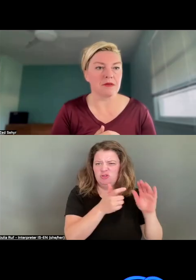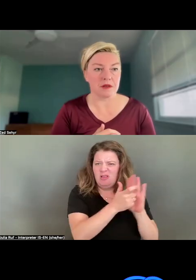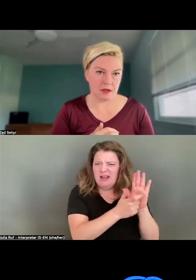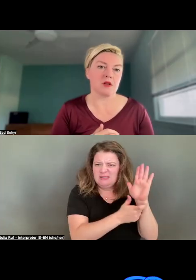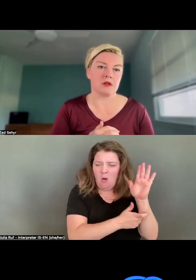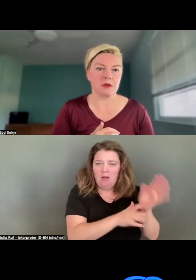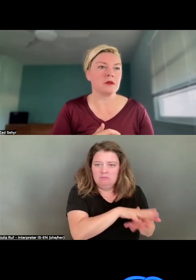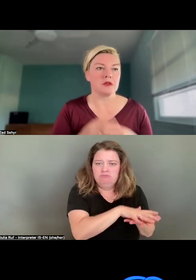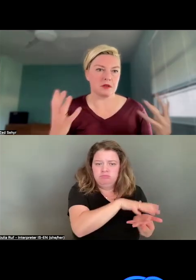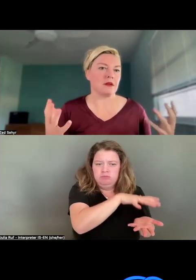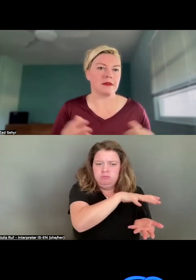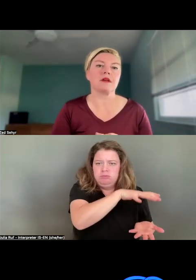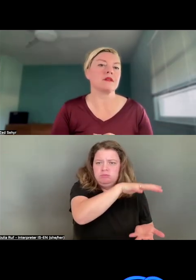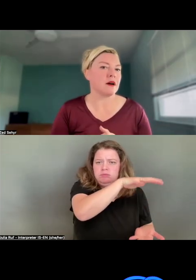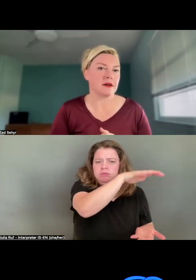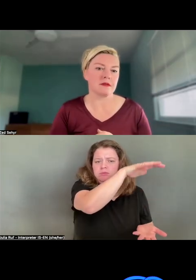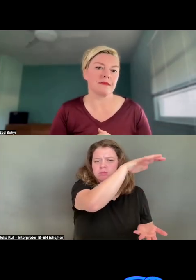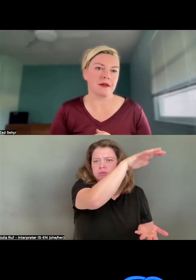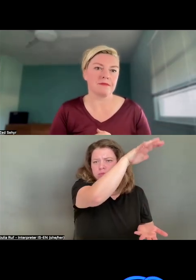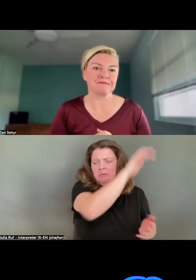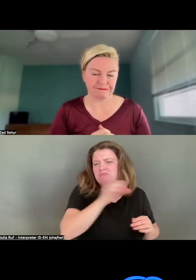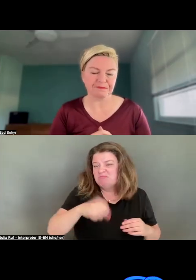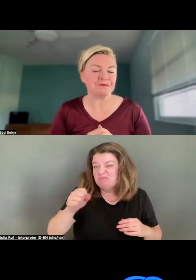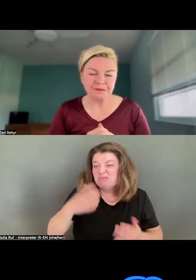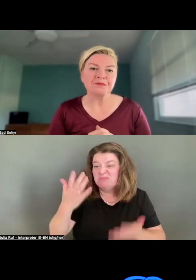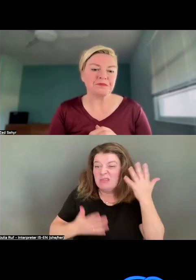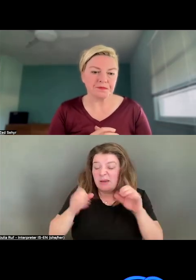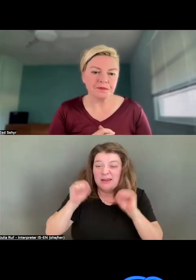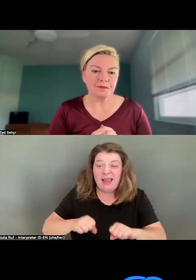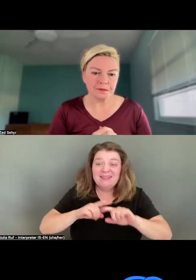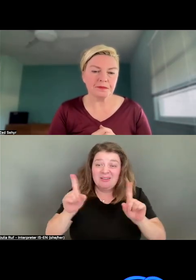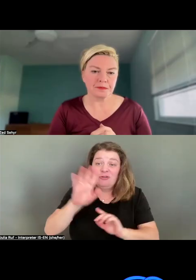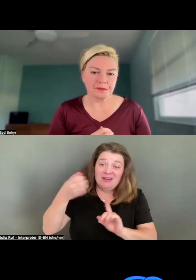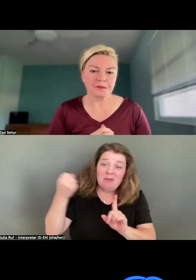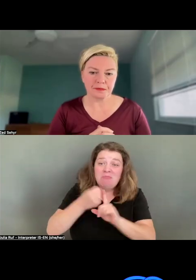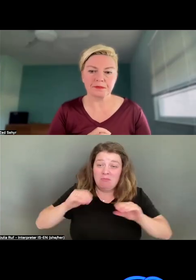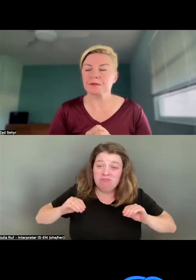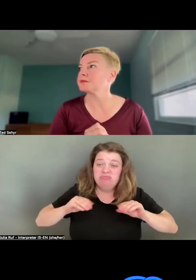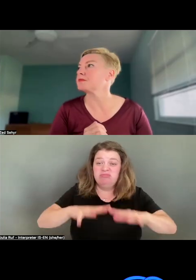some differences due to just the lexicon size. Yes.